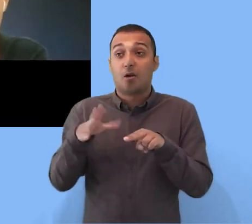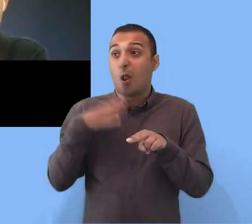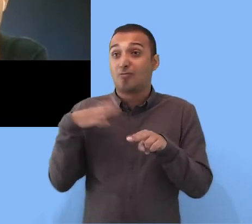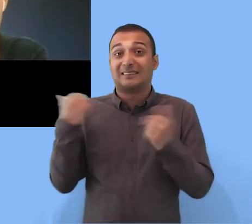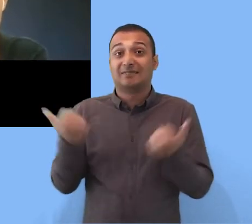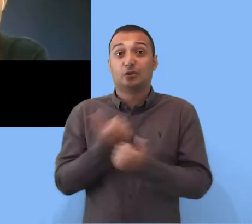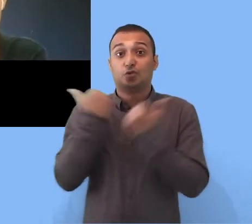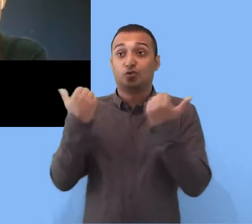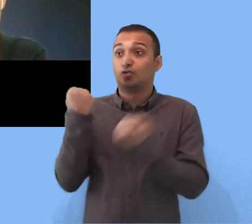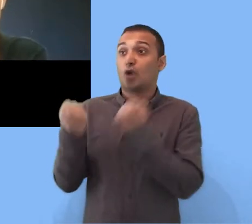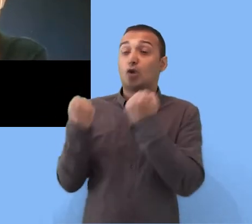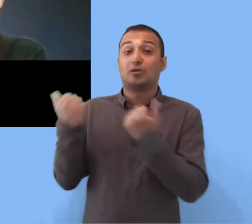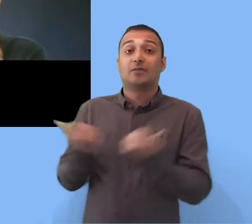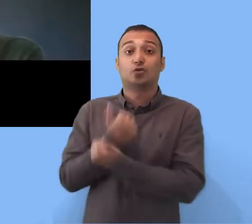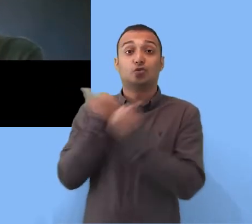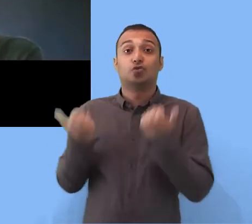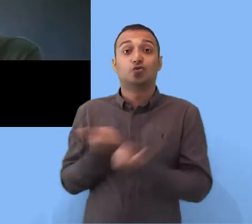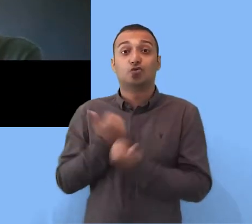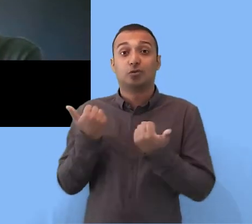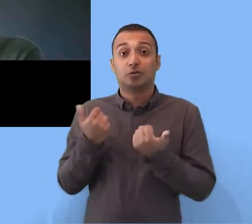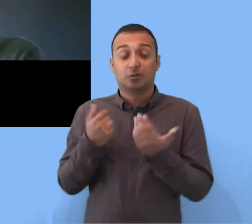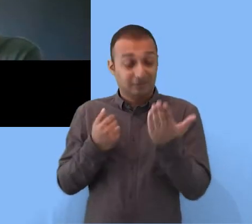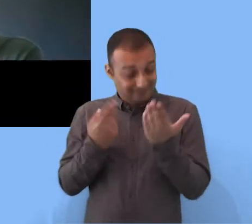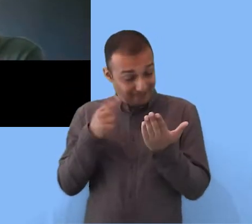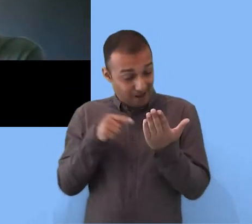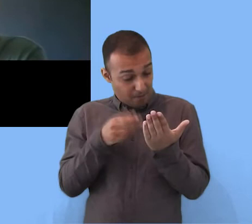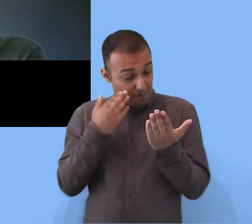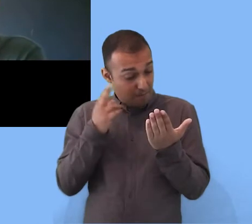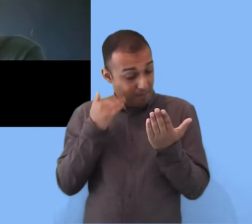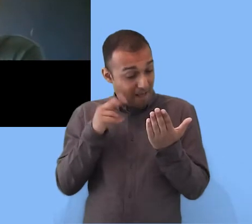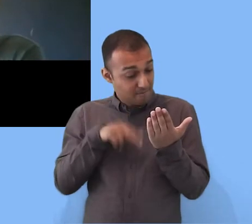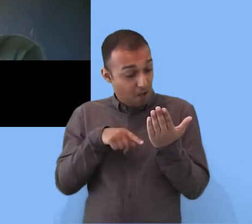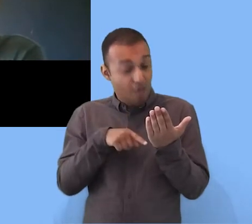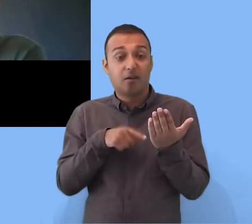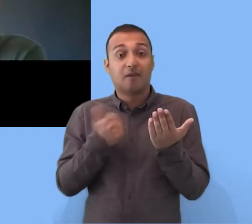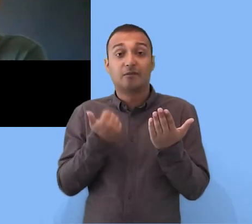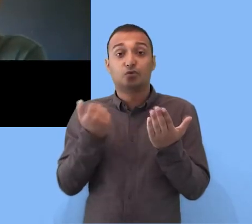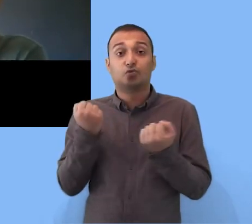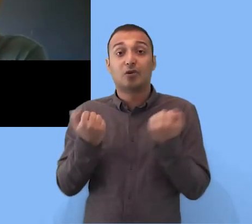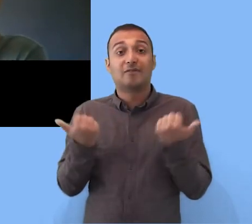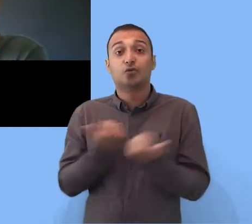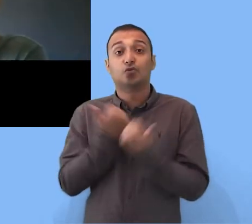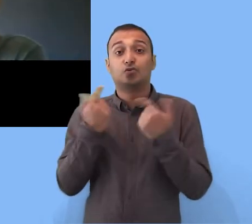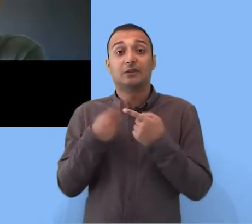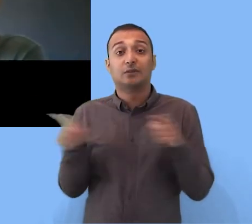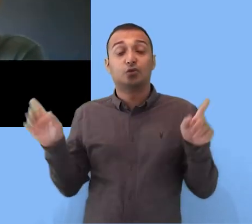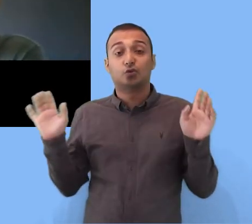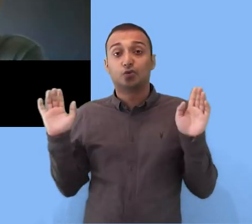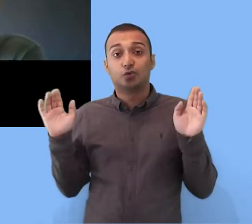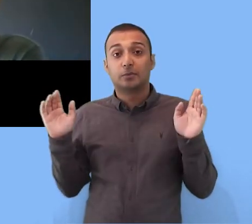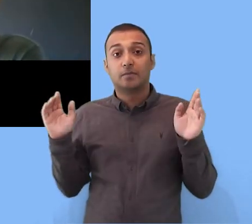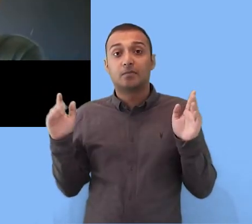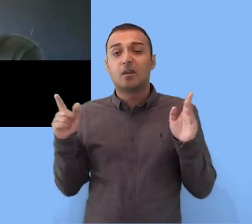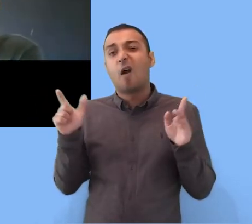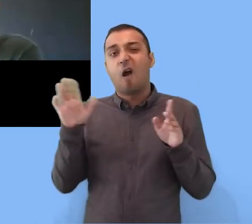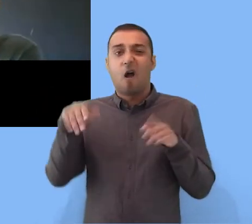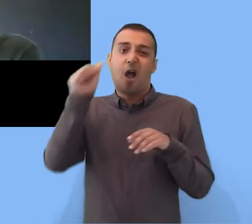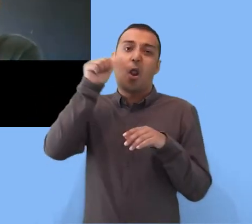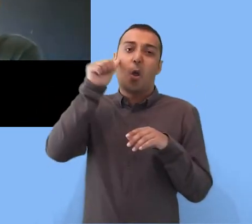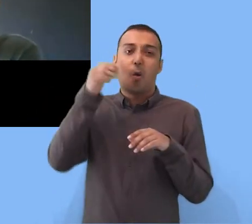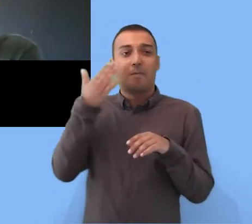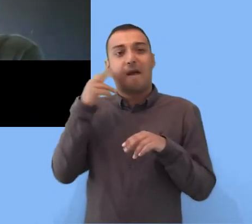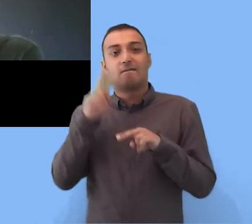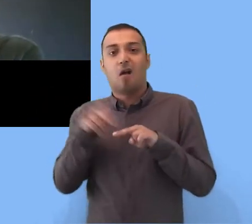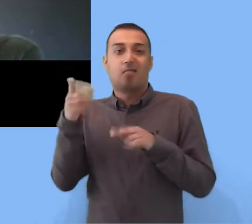often judged as not being there and not being part of the process, not being in their children's lives, which is a definite